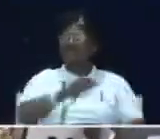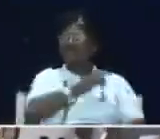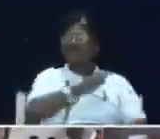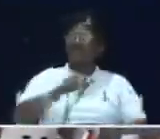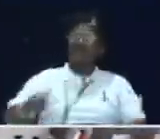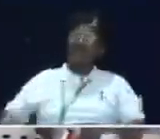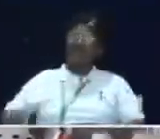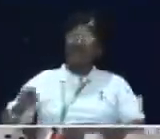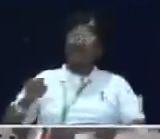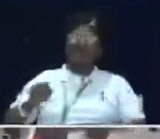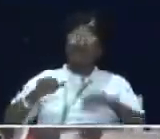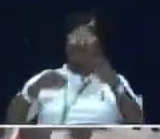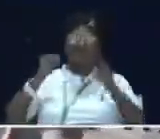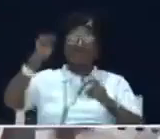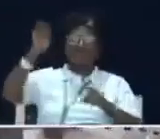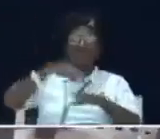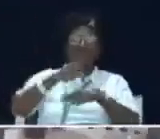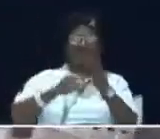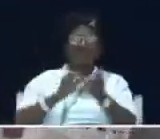Give Him all glory, all honor,